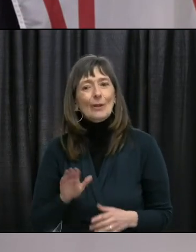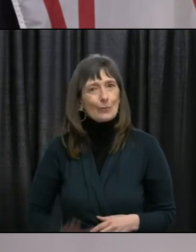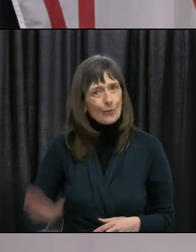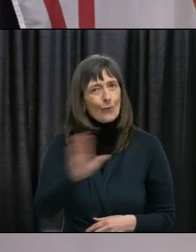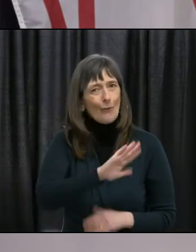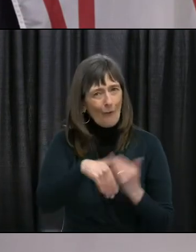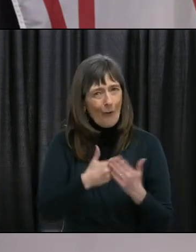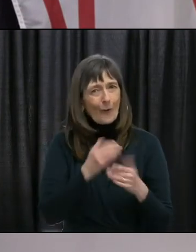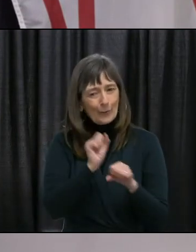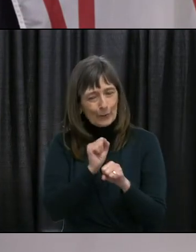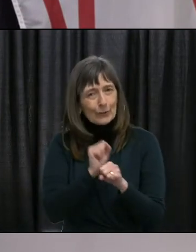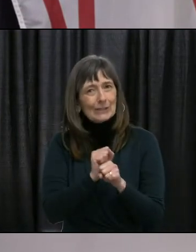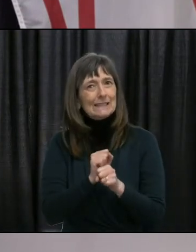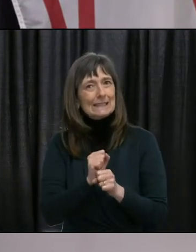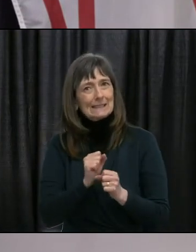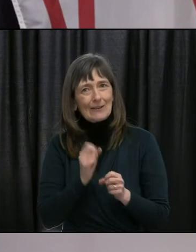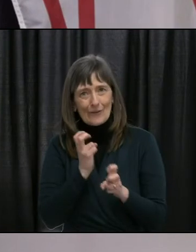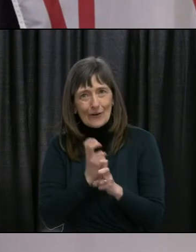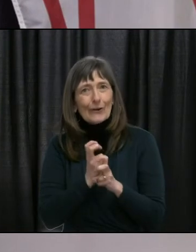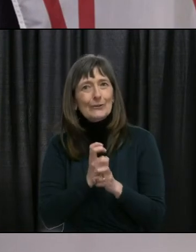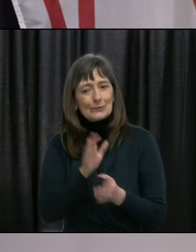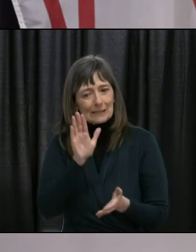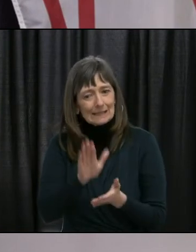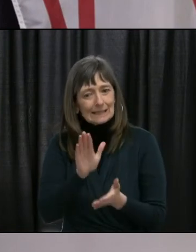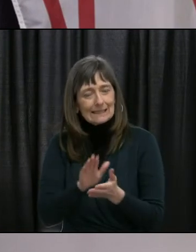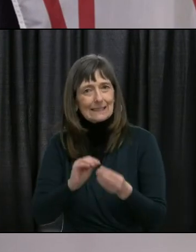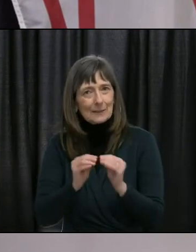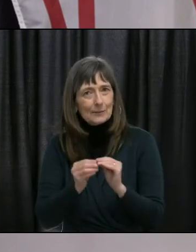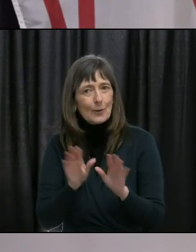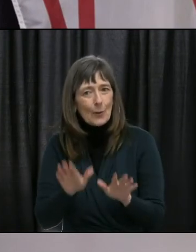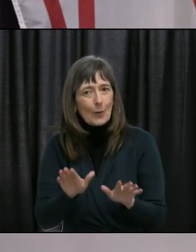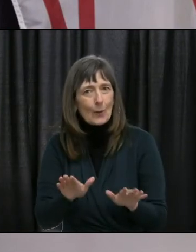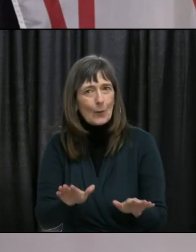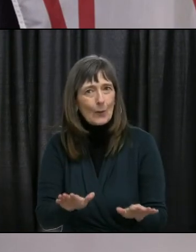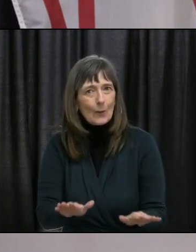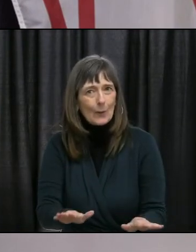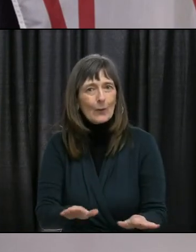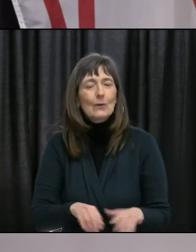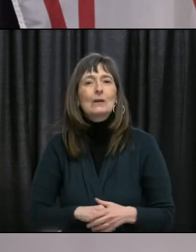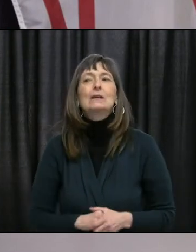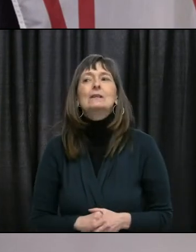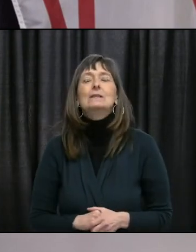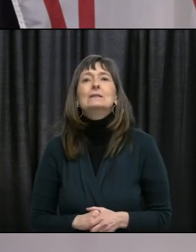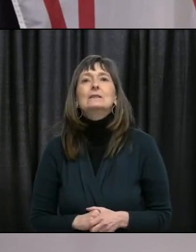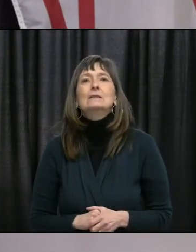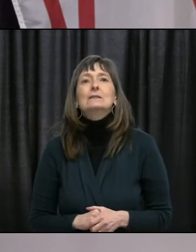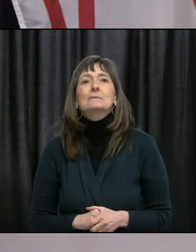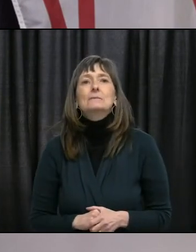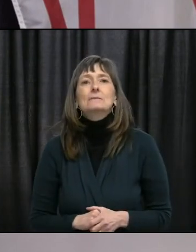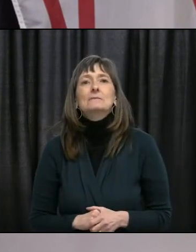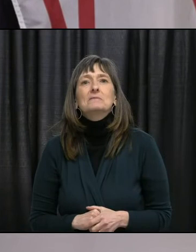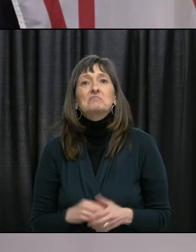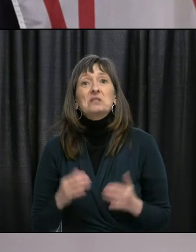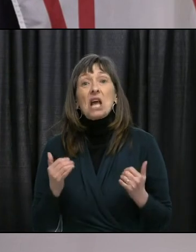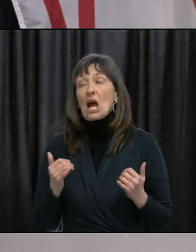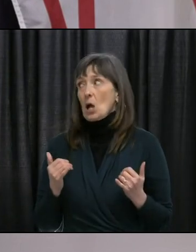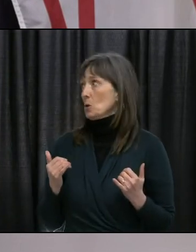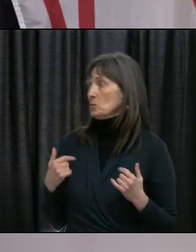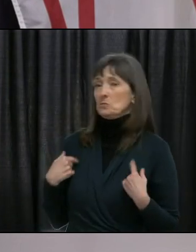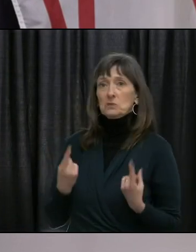of work to try to curb the spread of this disease. And I think, what we're seeing now is a product of